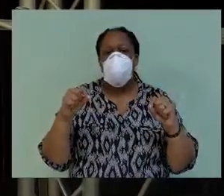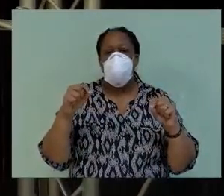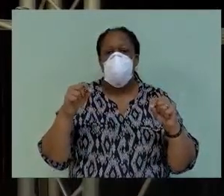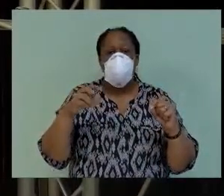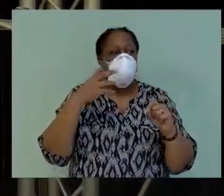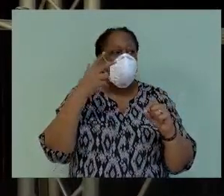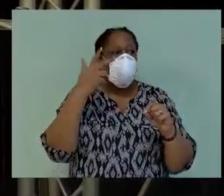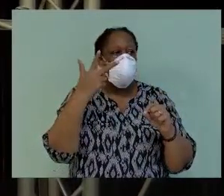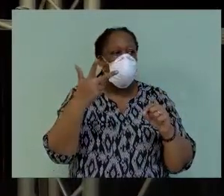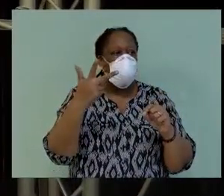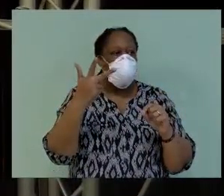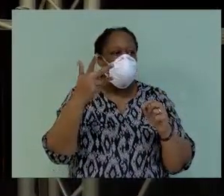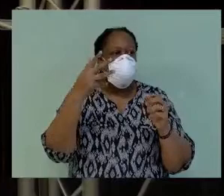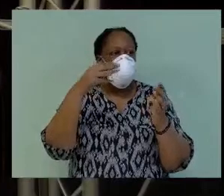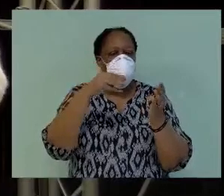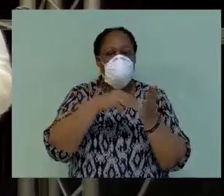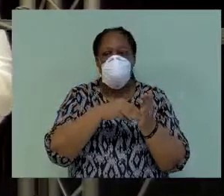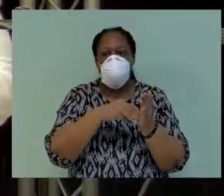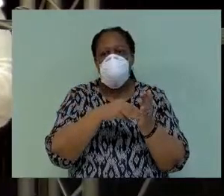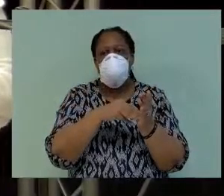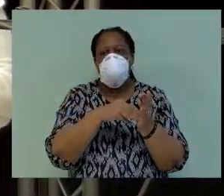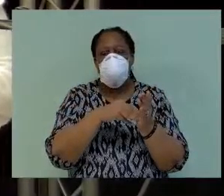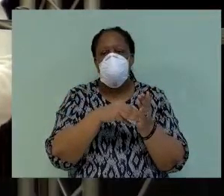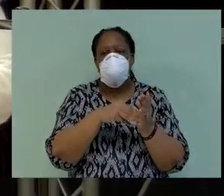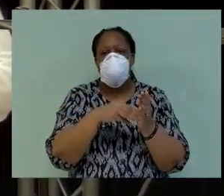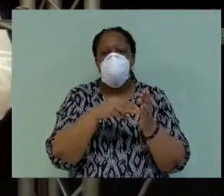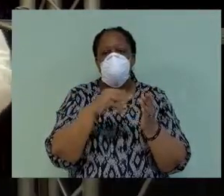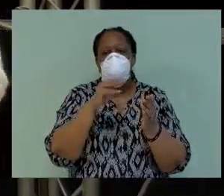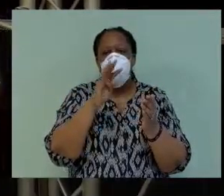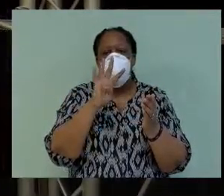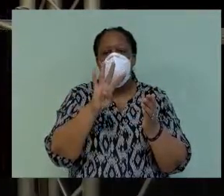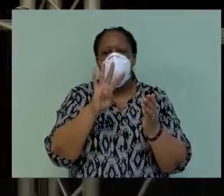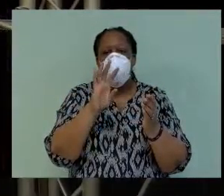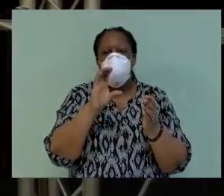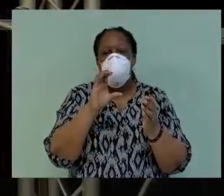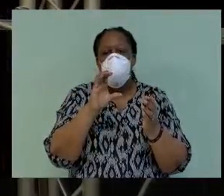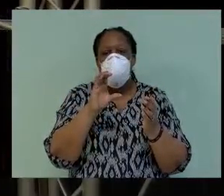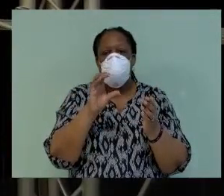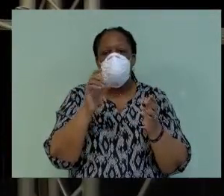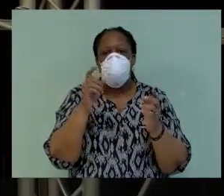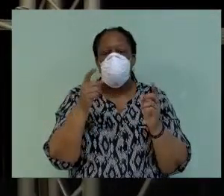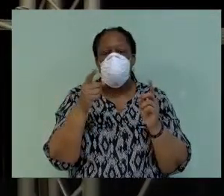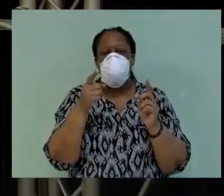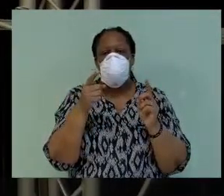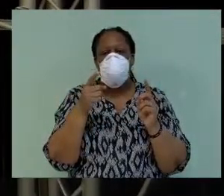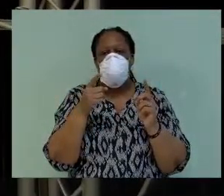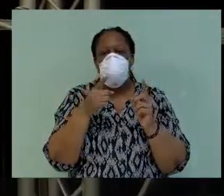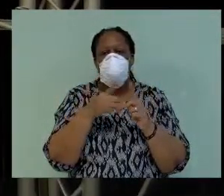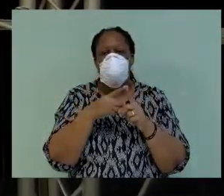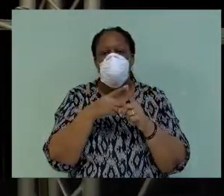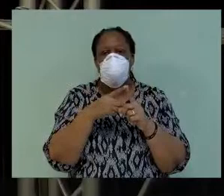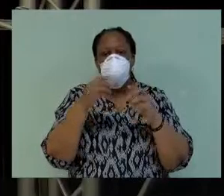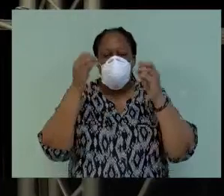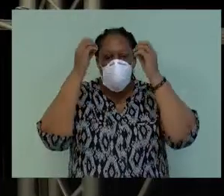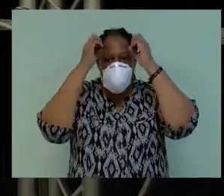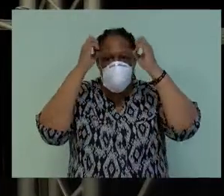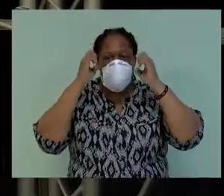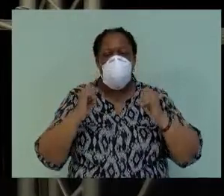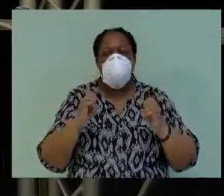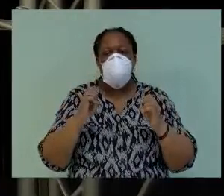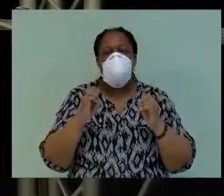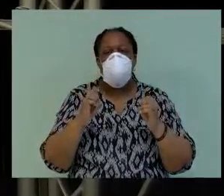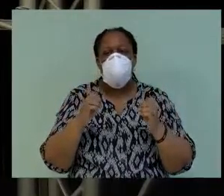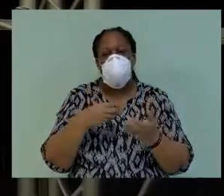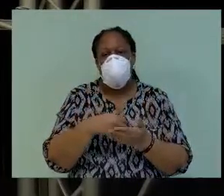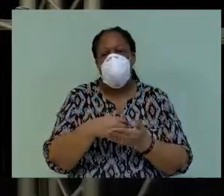$3,470. We would like our contribution to go specifically to the Education Department